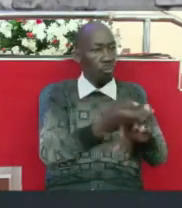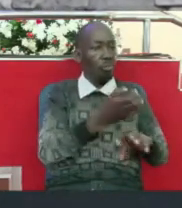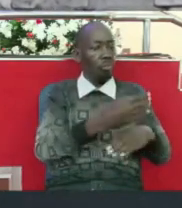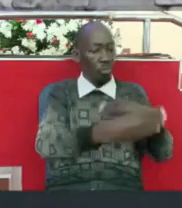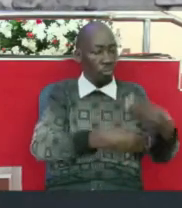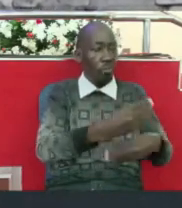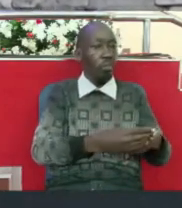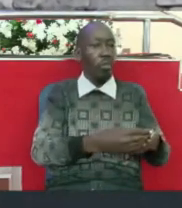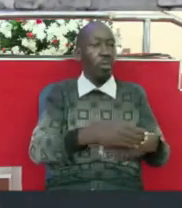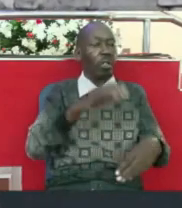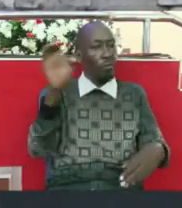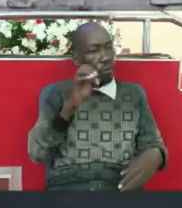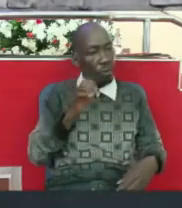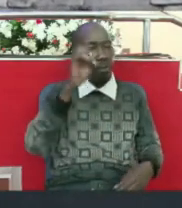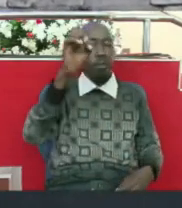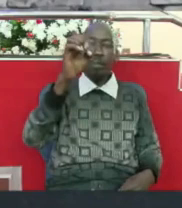Eternal.